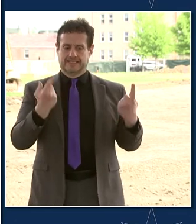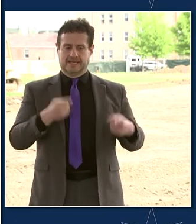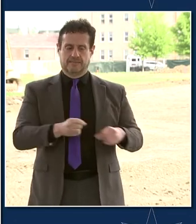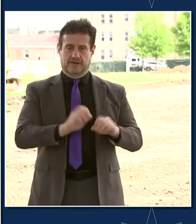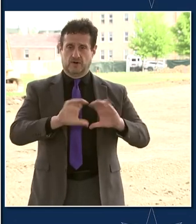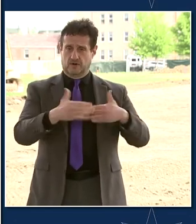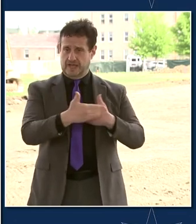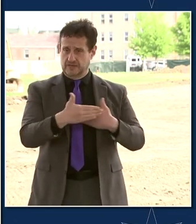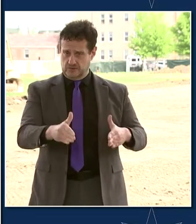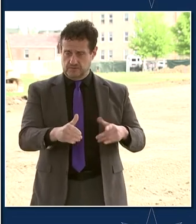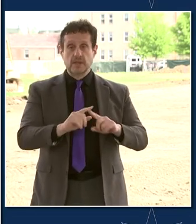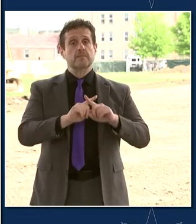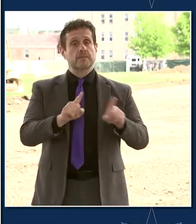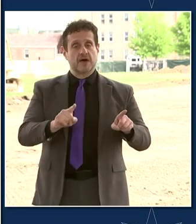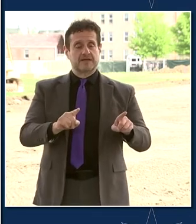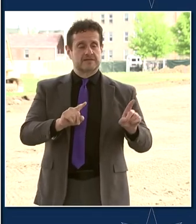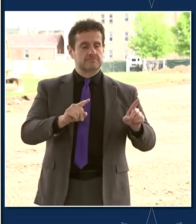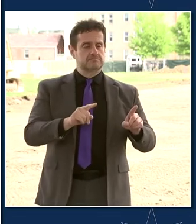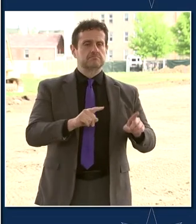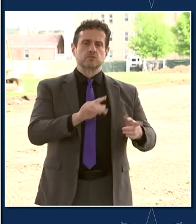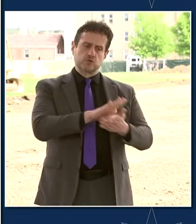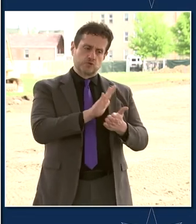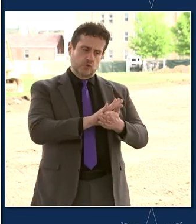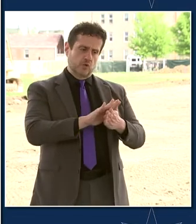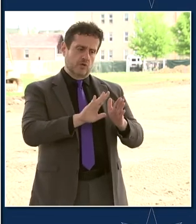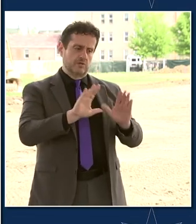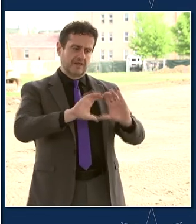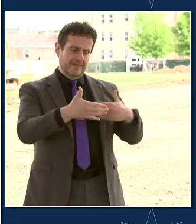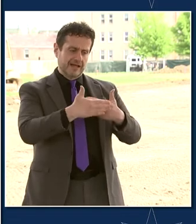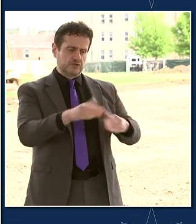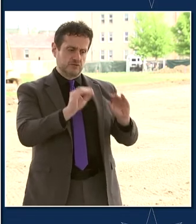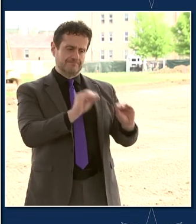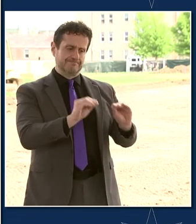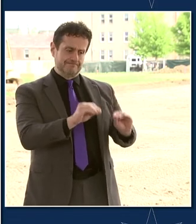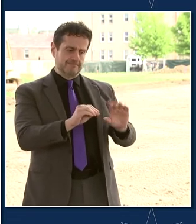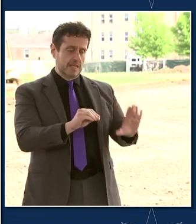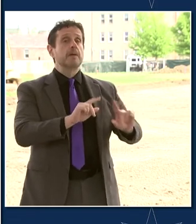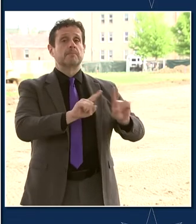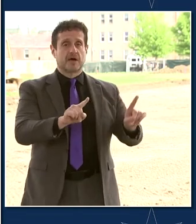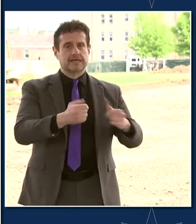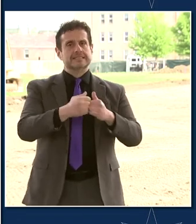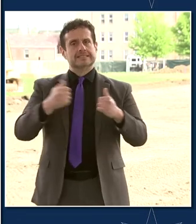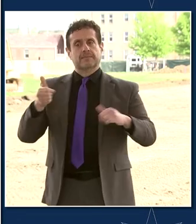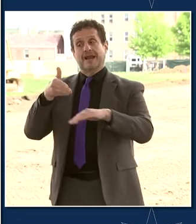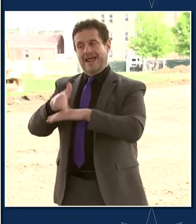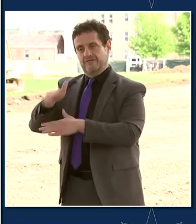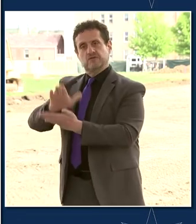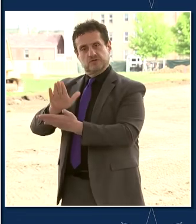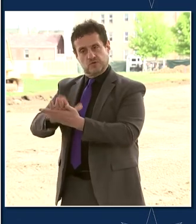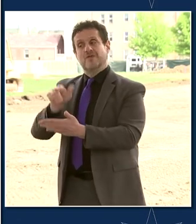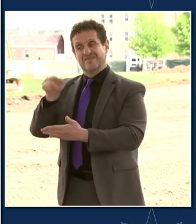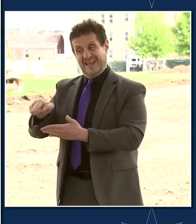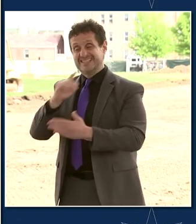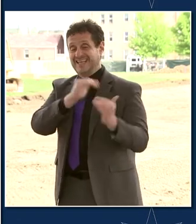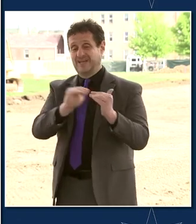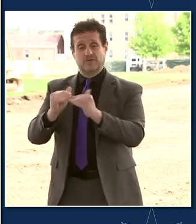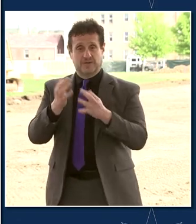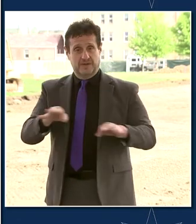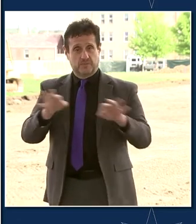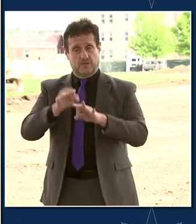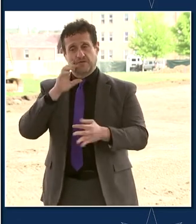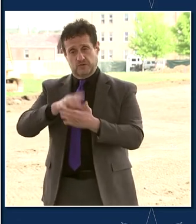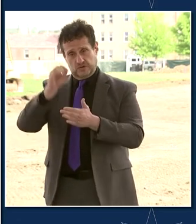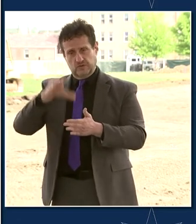know that what happens outside of the classrooms is equally important for our students. We know